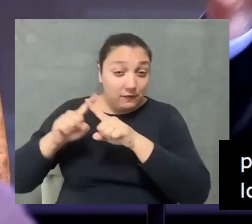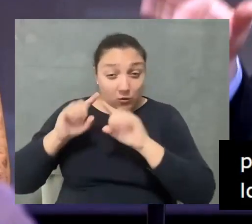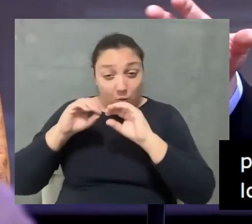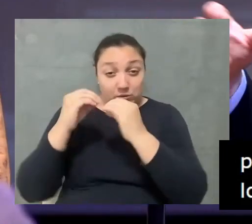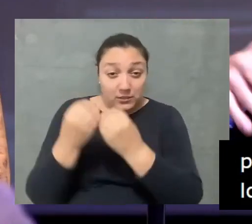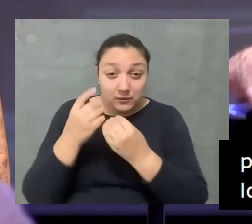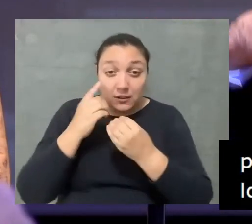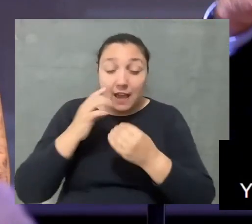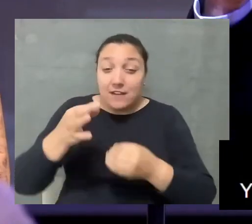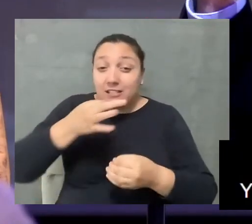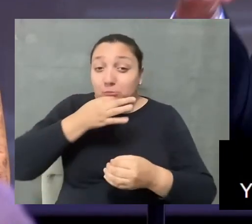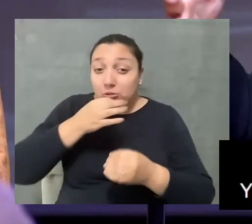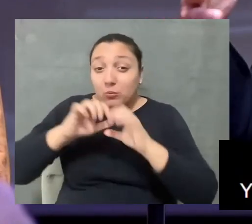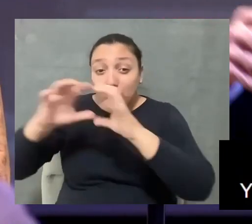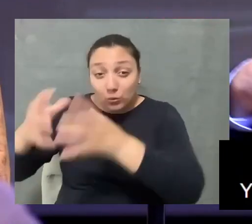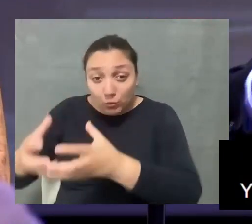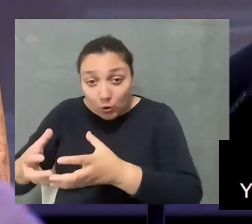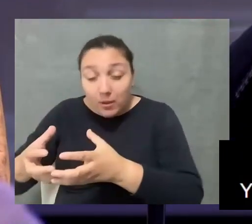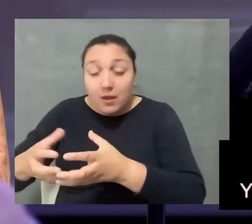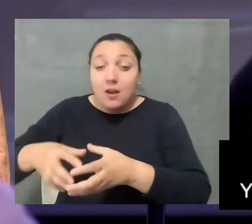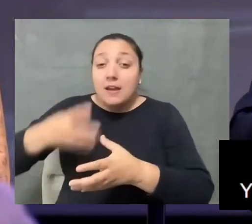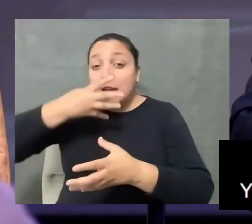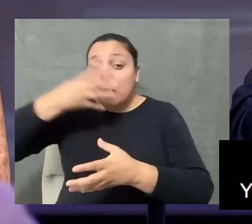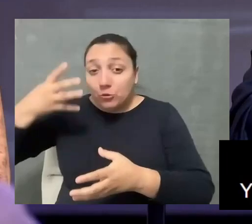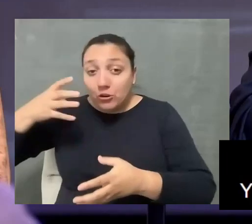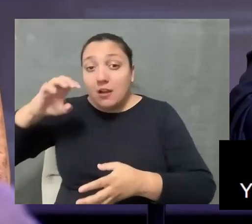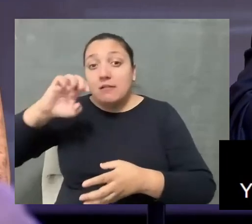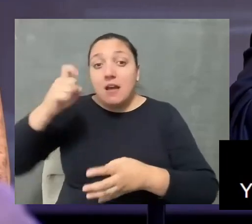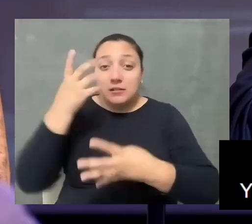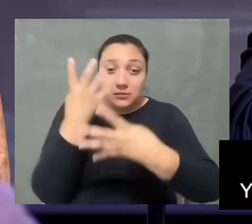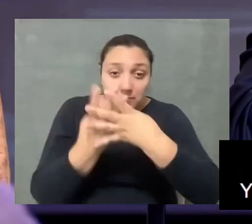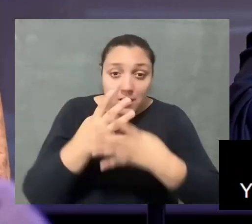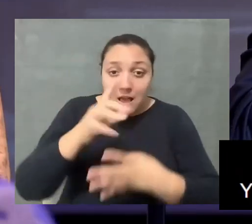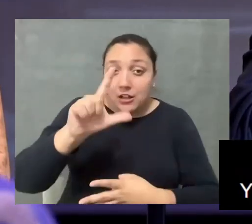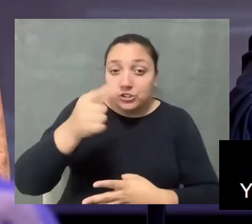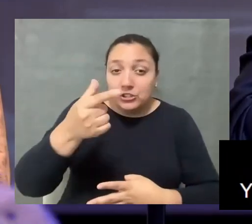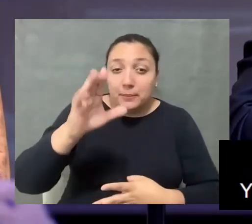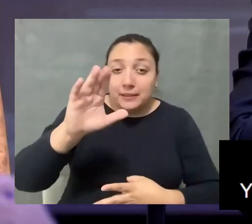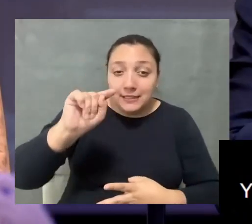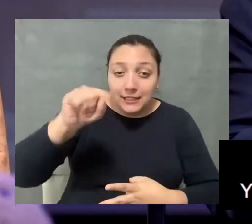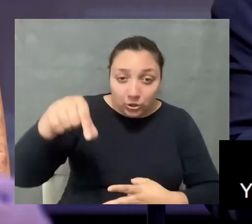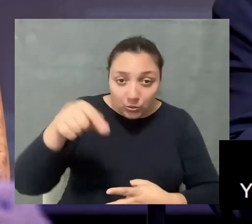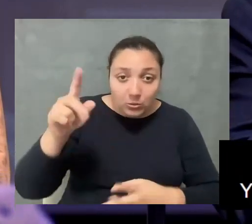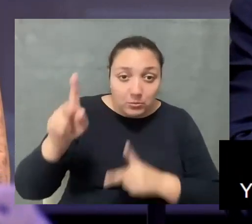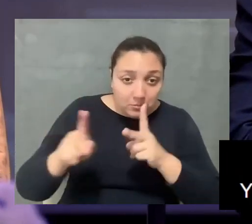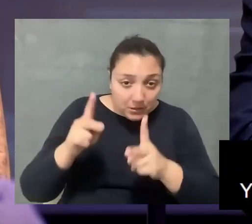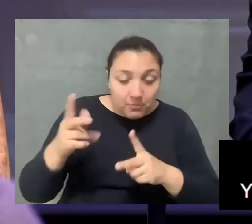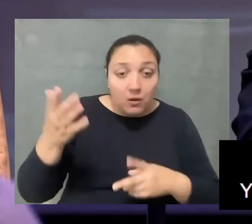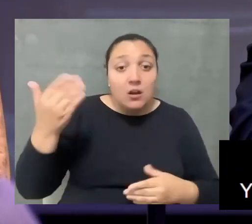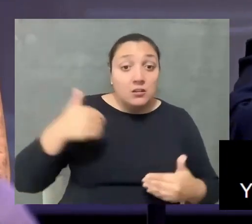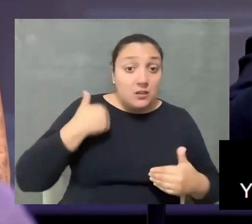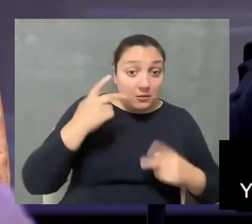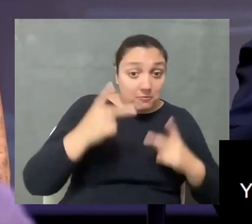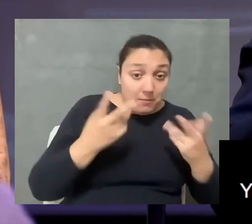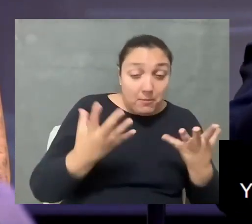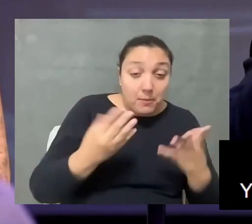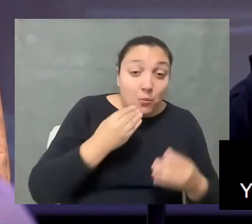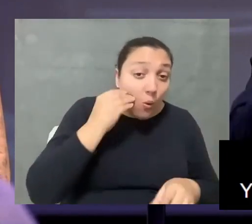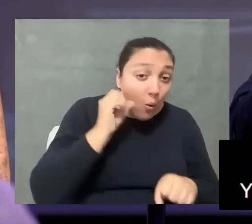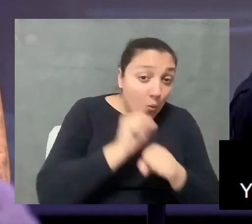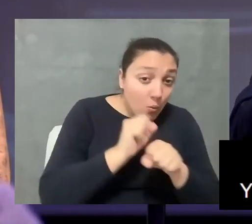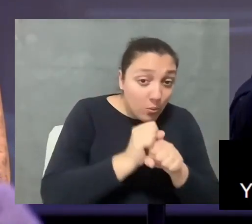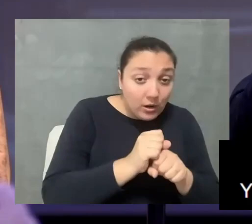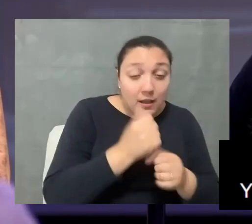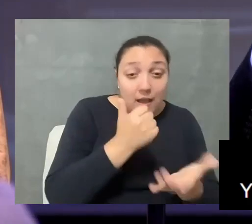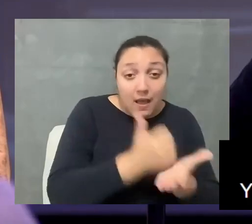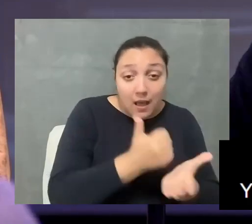constituencies, immigrants, ex-offenders, LGBT folks, younger people who may be looking for homework help, senior citizens,